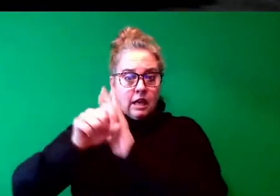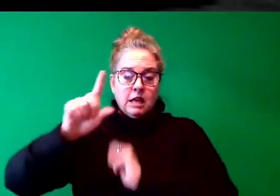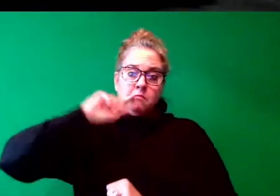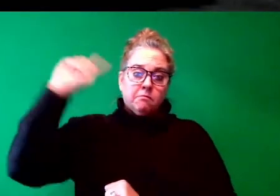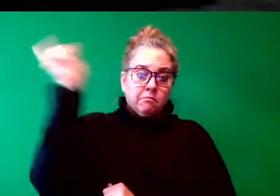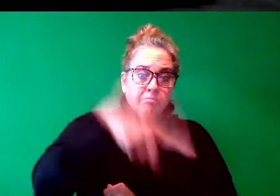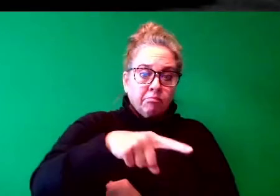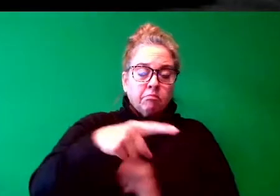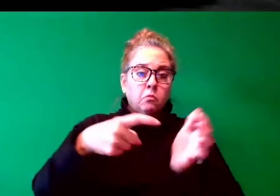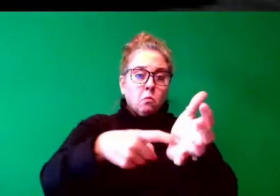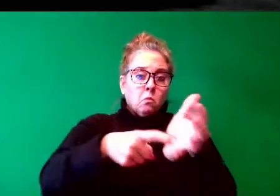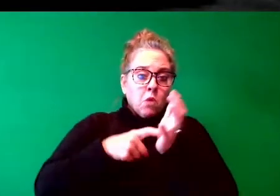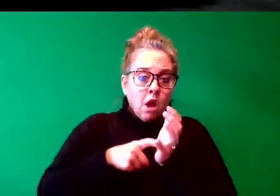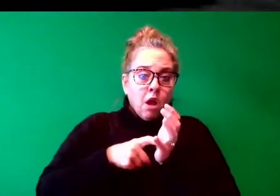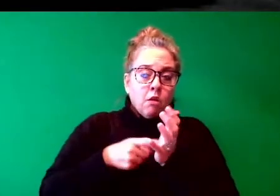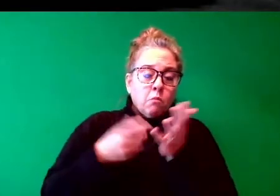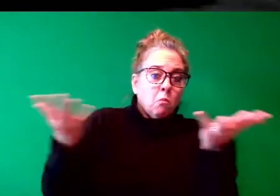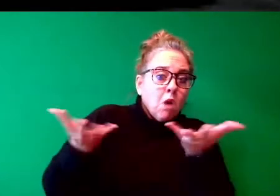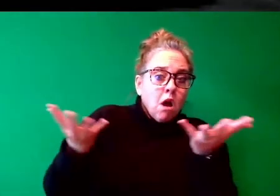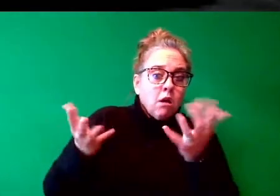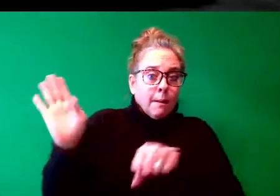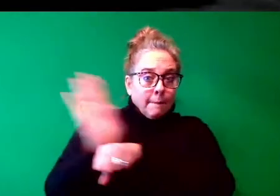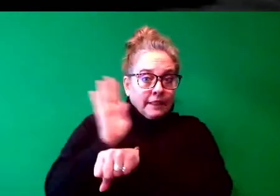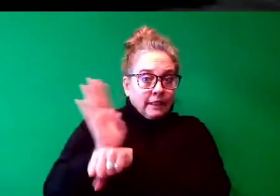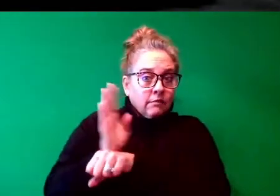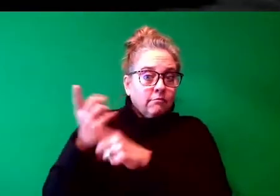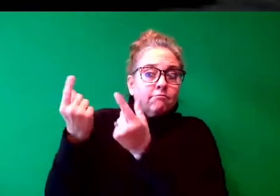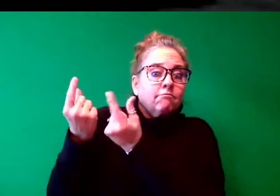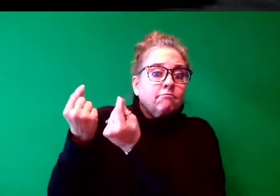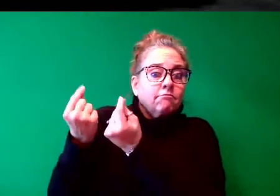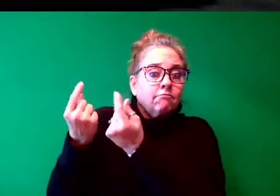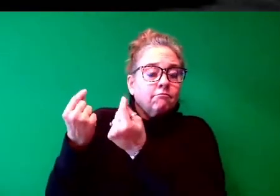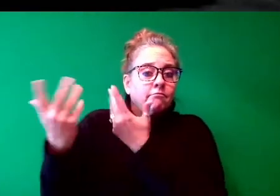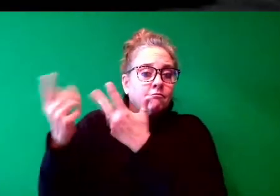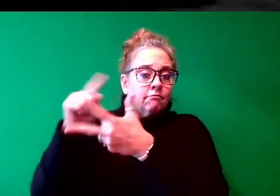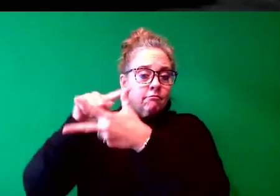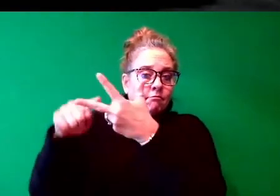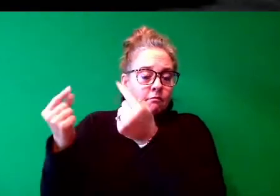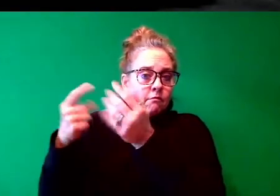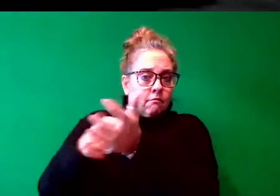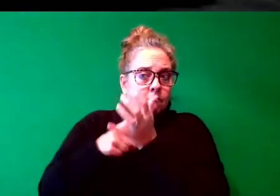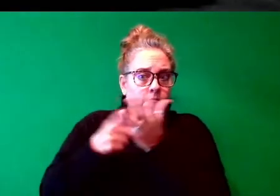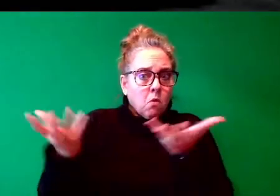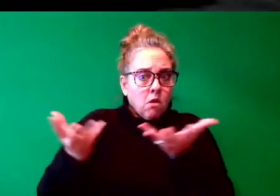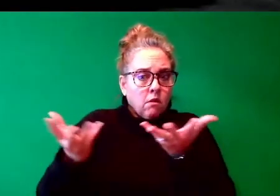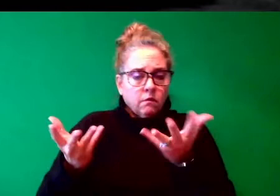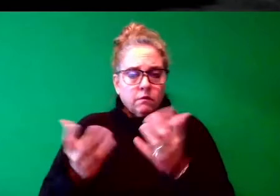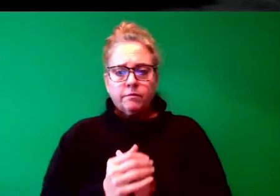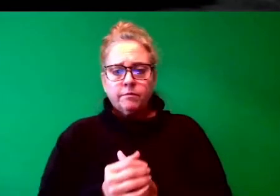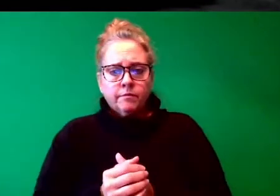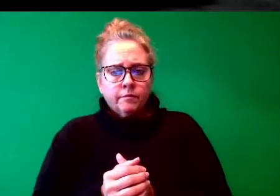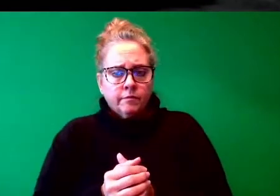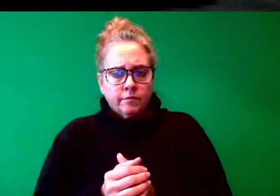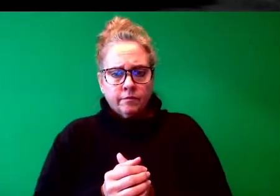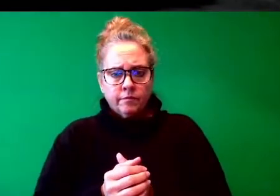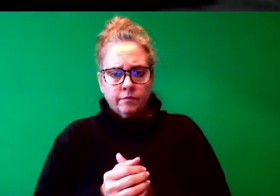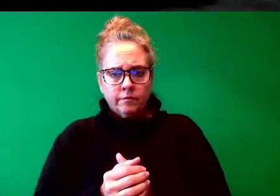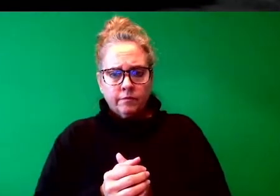the business level? And I think that we all agree that, yes, if any level,